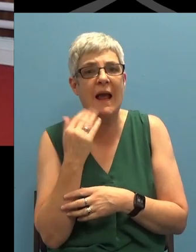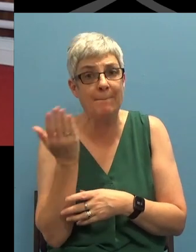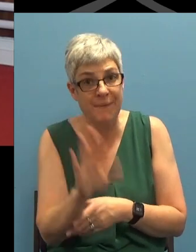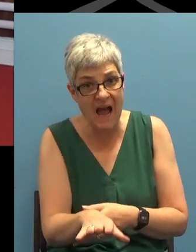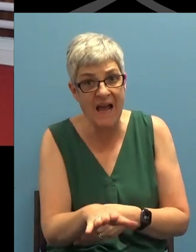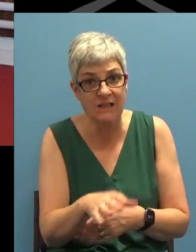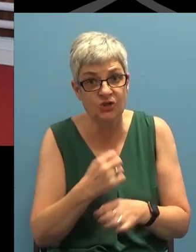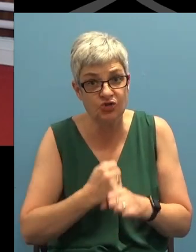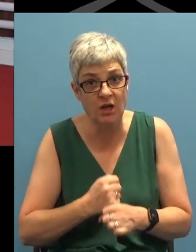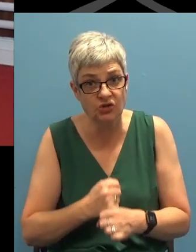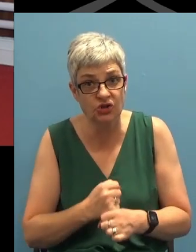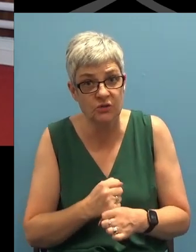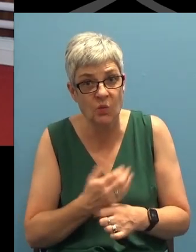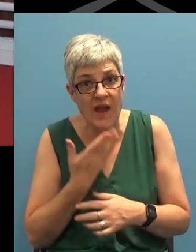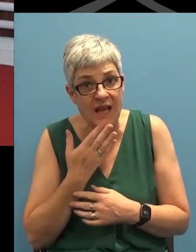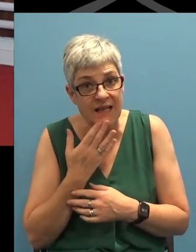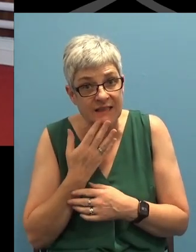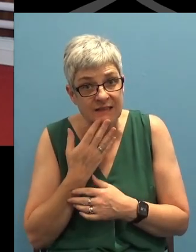back in church?